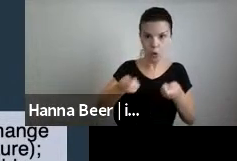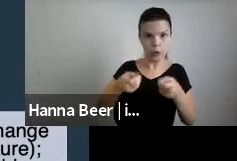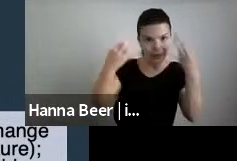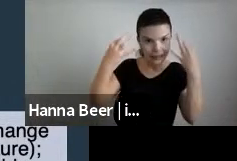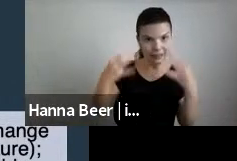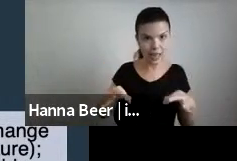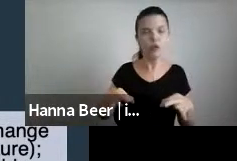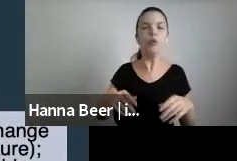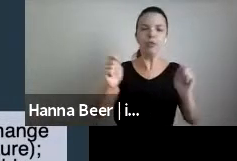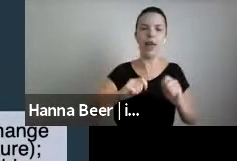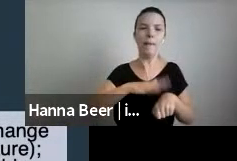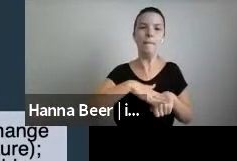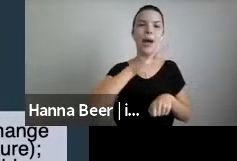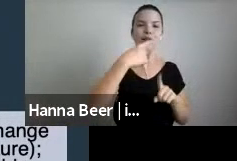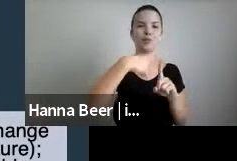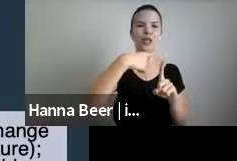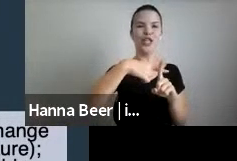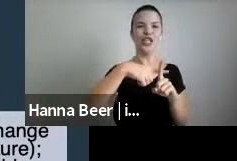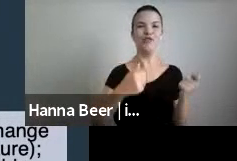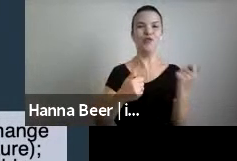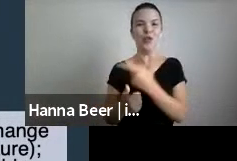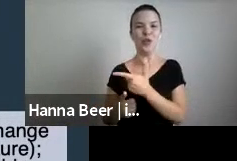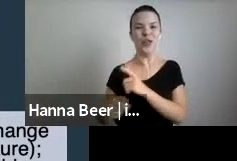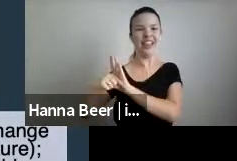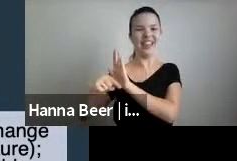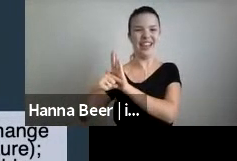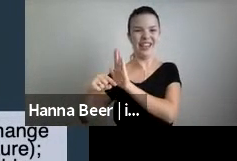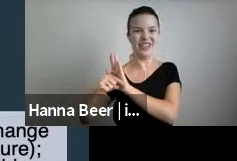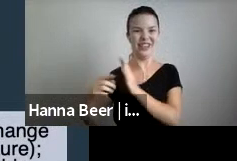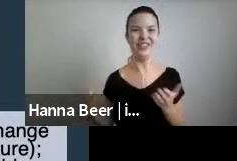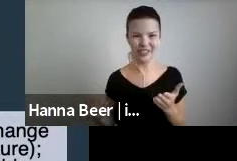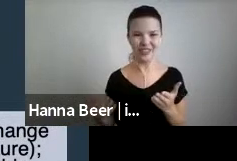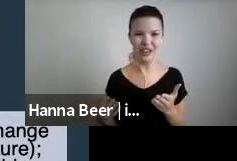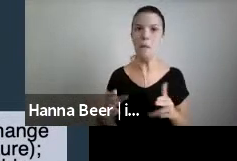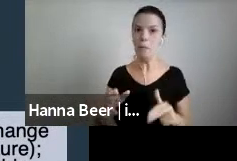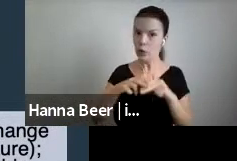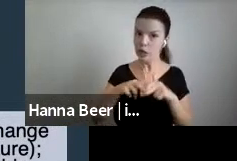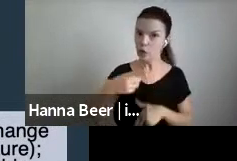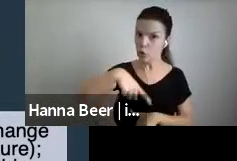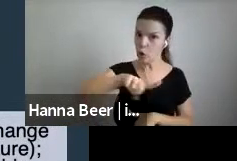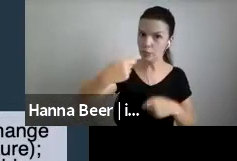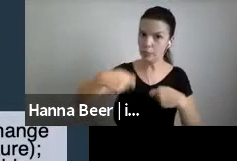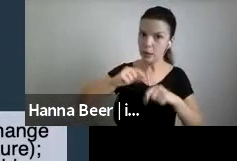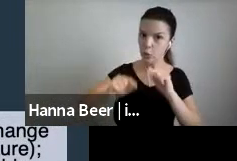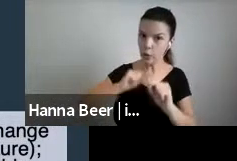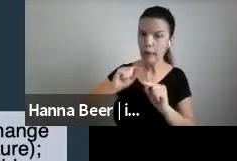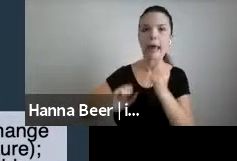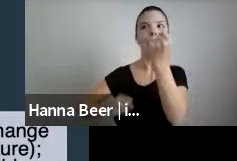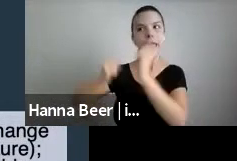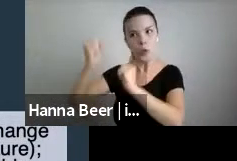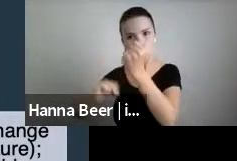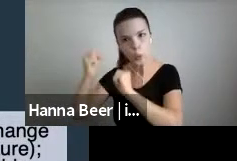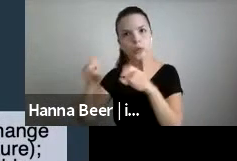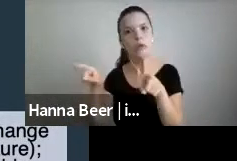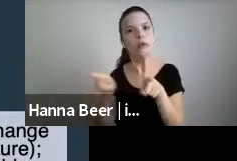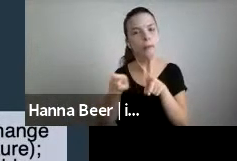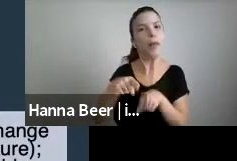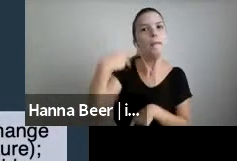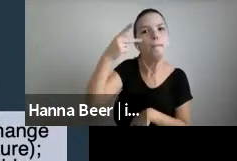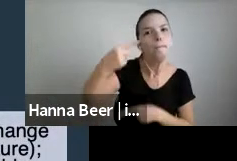in numbers that not only the politicians and industry will understand, but